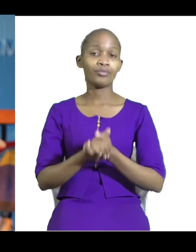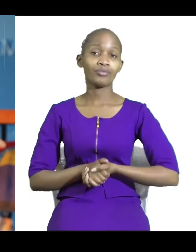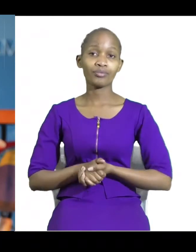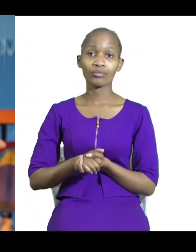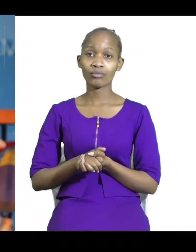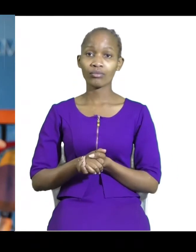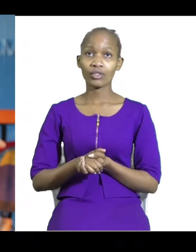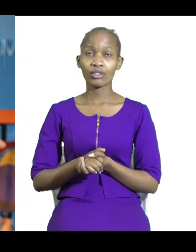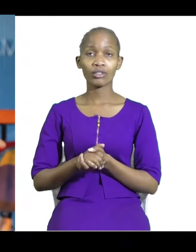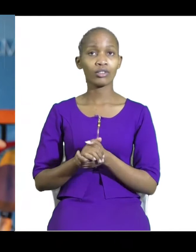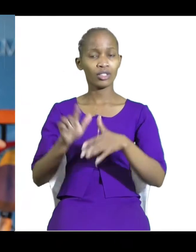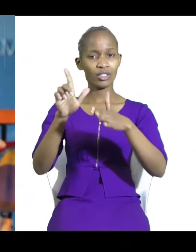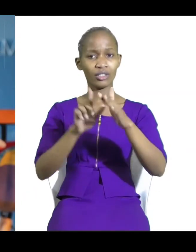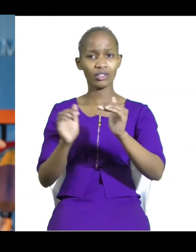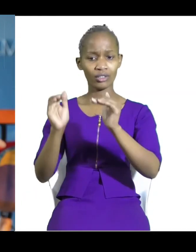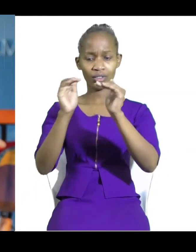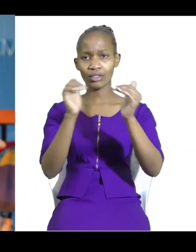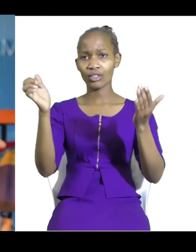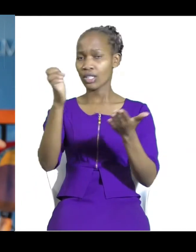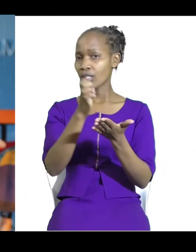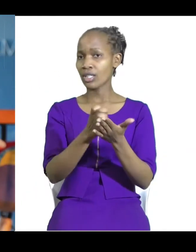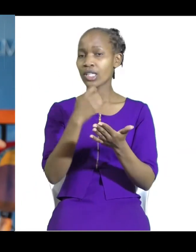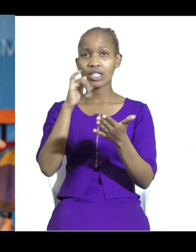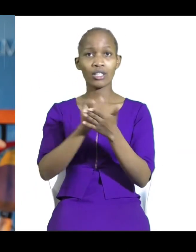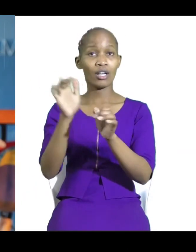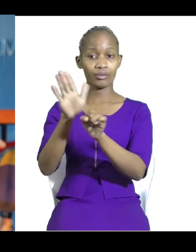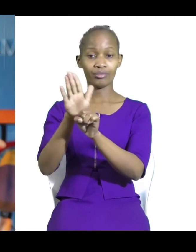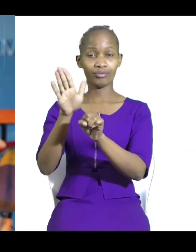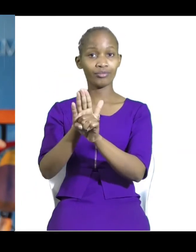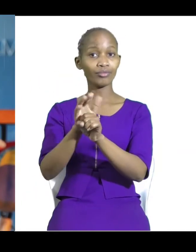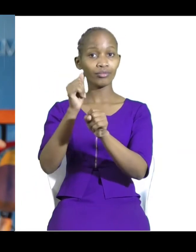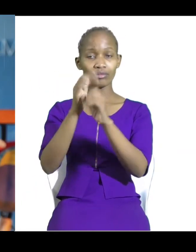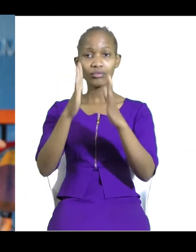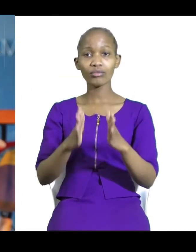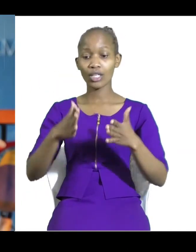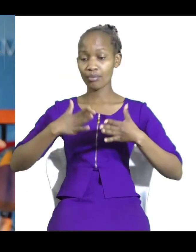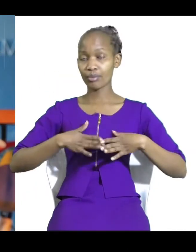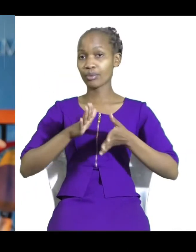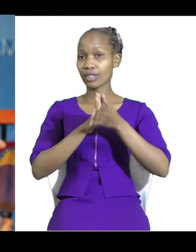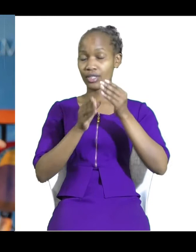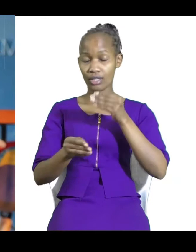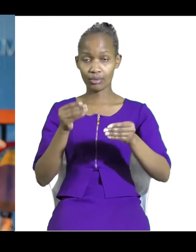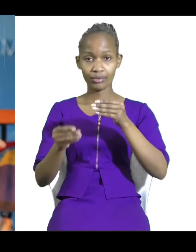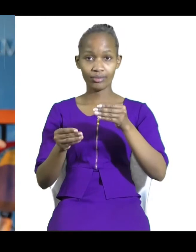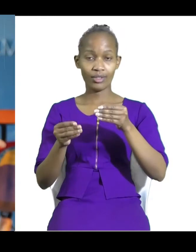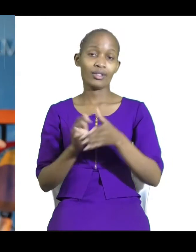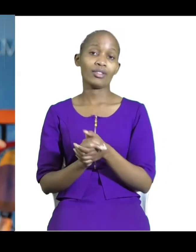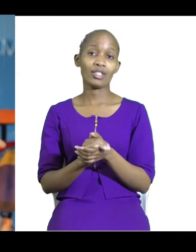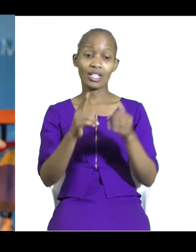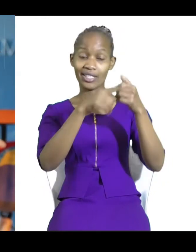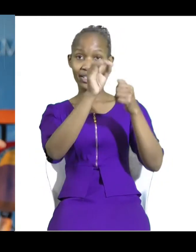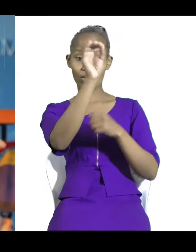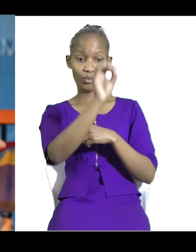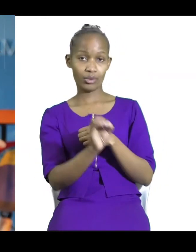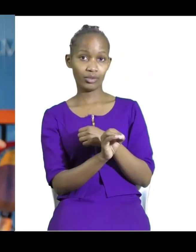at a very low level of employment, but I would say that majority of my employees percentage-wise are persons with disabilities.